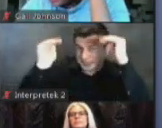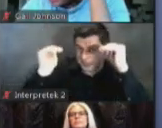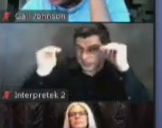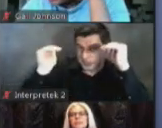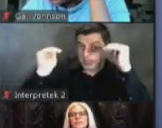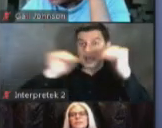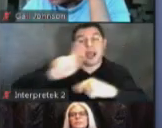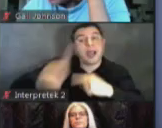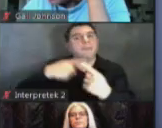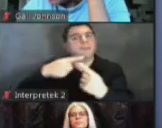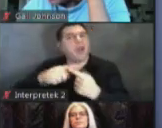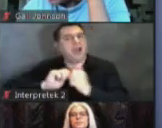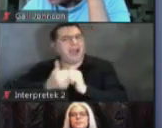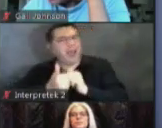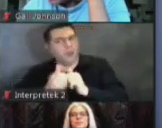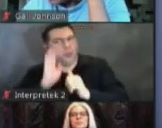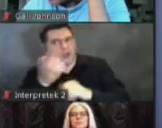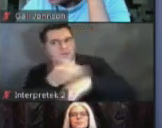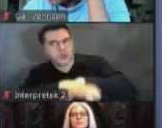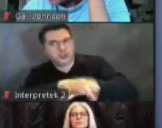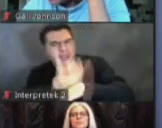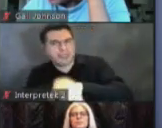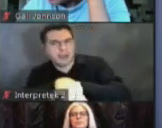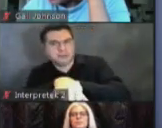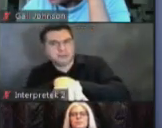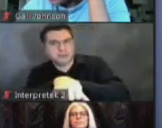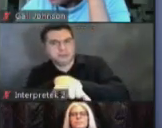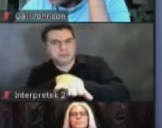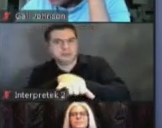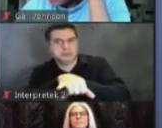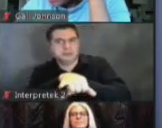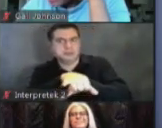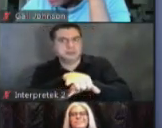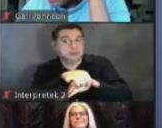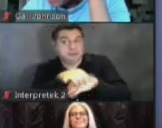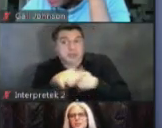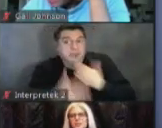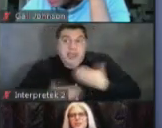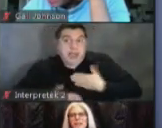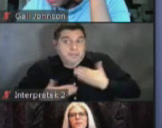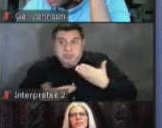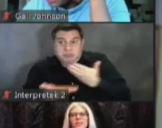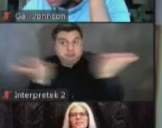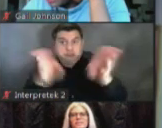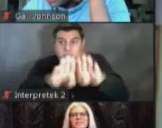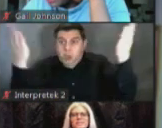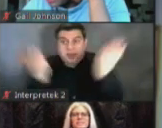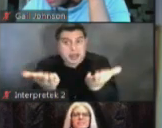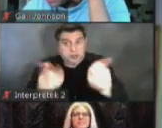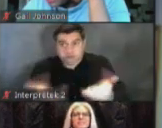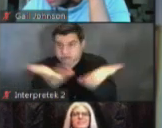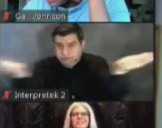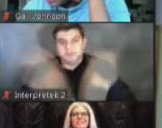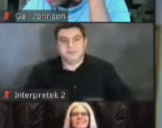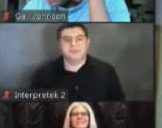enforce. So with that, I'm happy to take any questions, but I wanted to share with you my thoughts. All right, thank you, Mr. Feldman. You do have a few